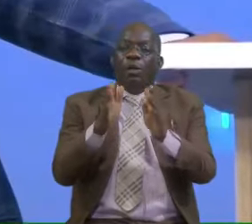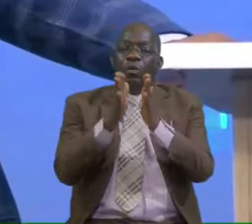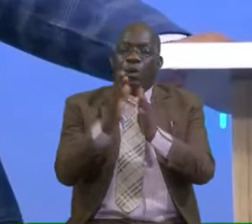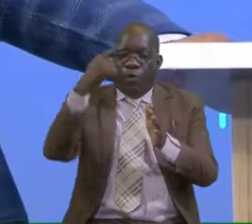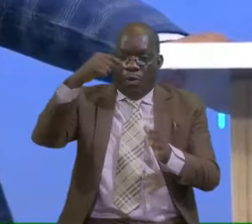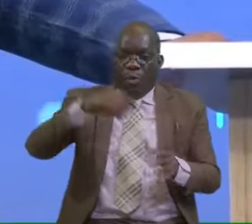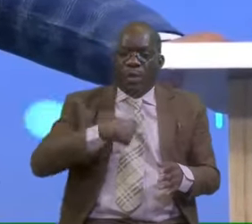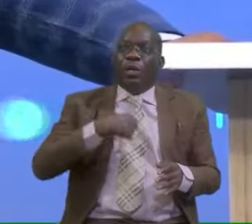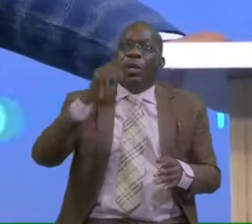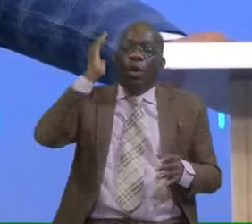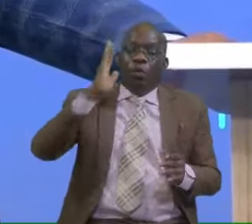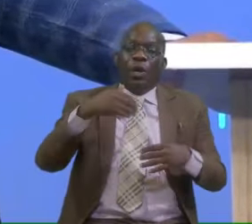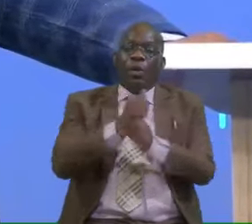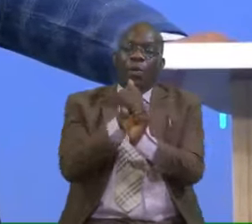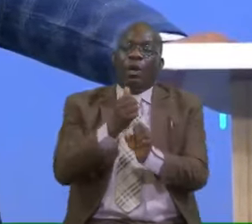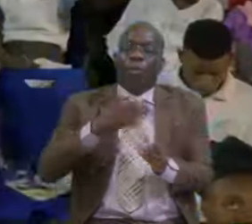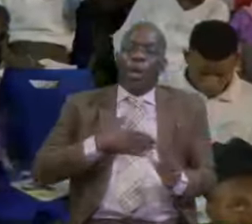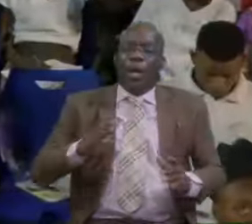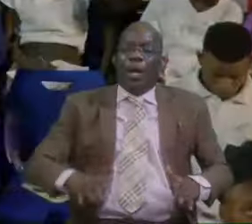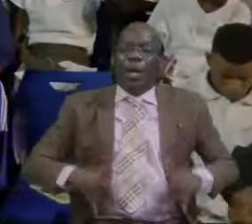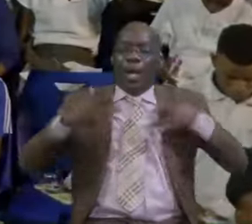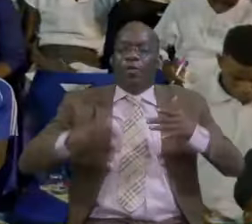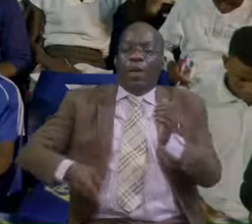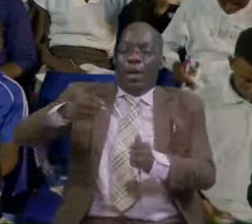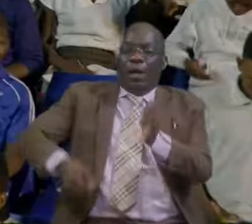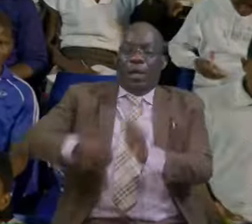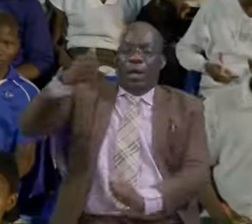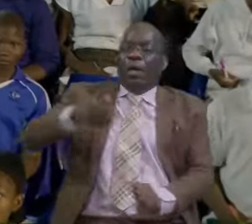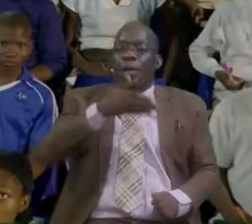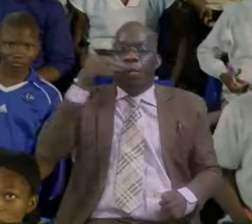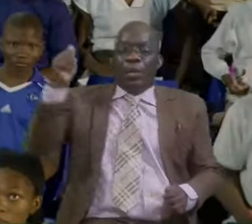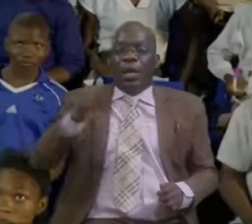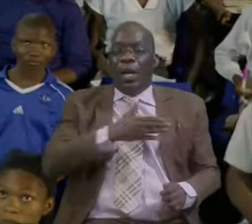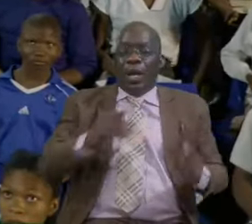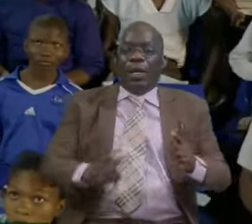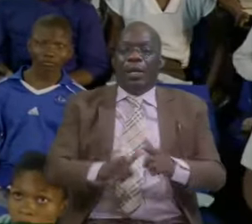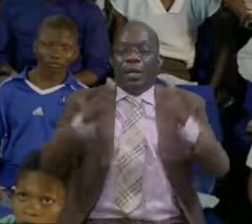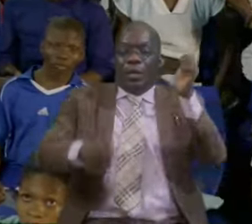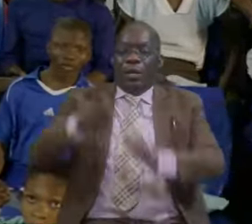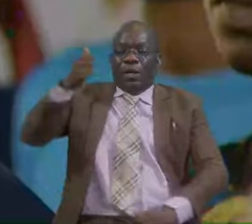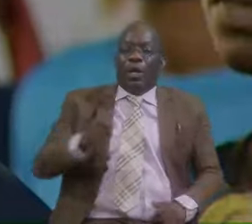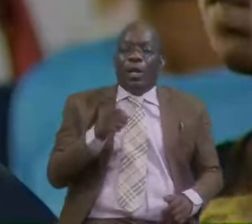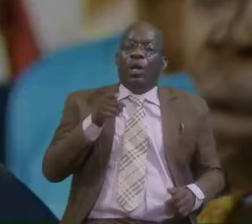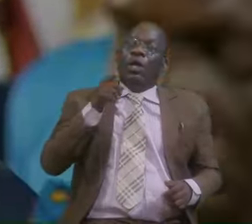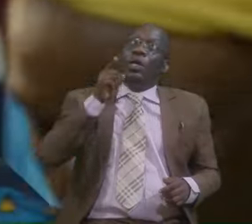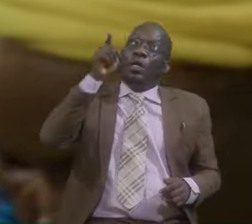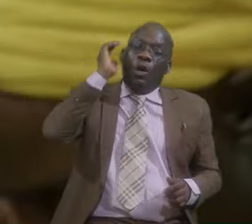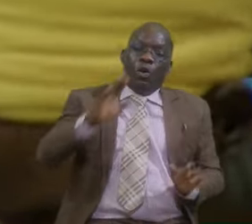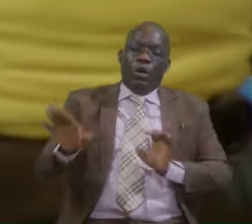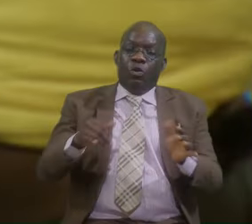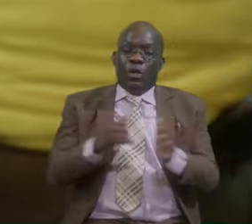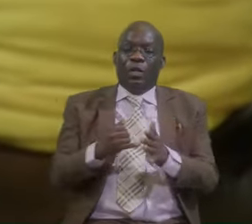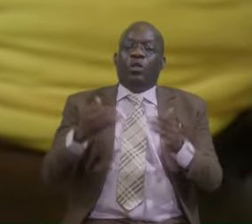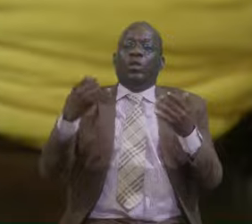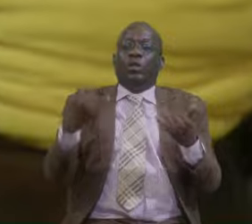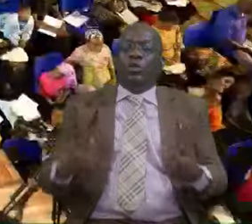to make my life higher and better and greater, he will do it tonight. Number three